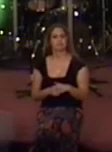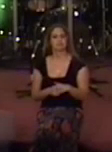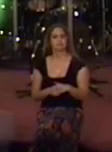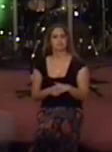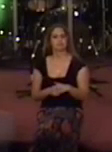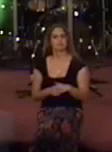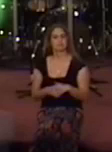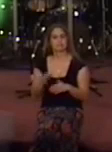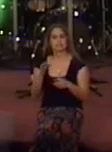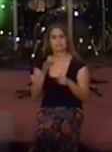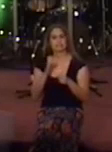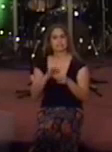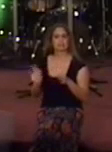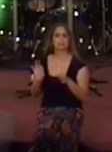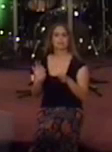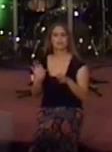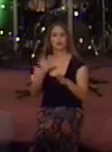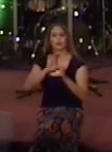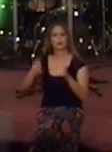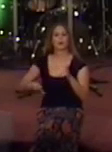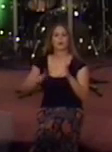Simply a Christian.